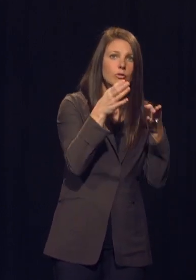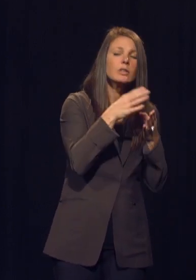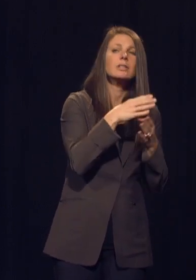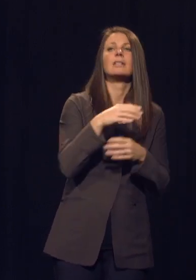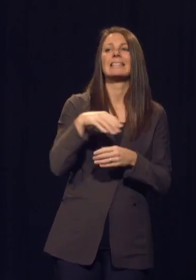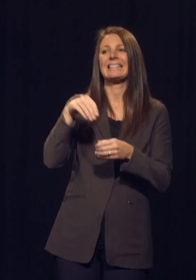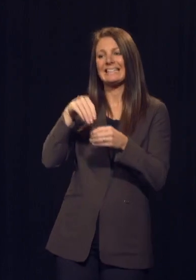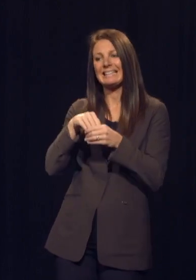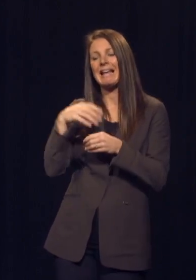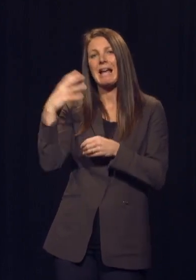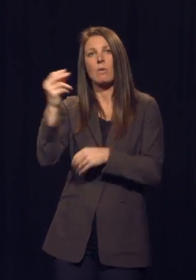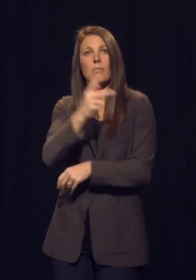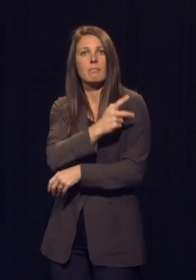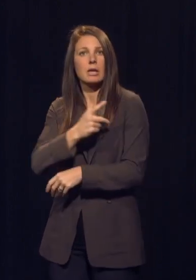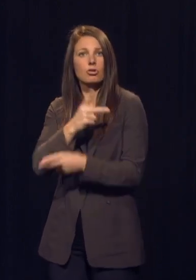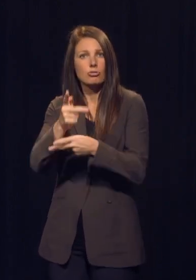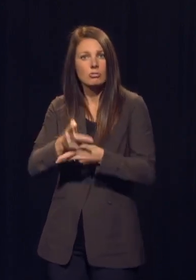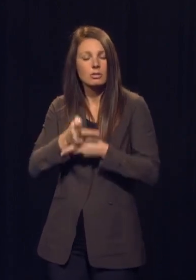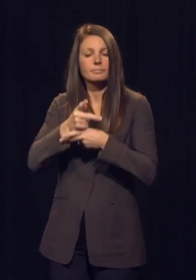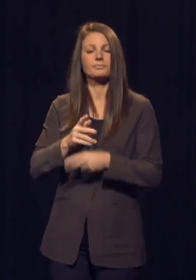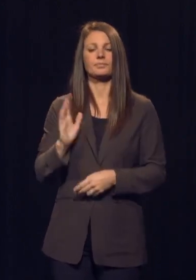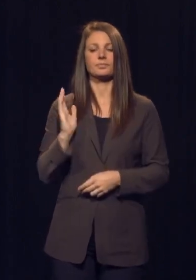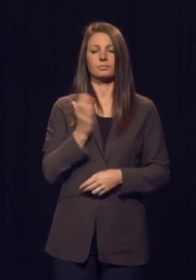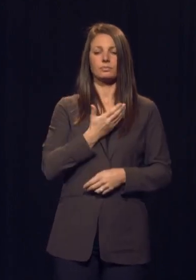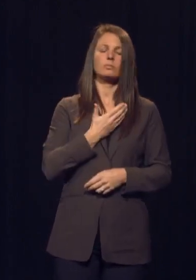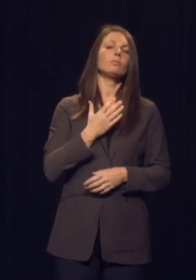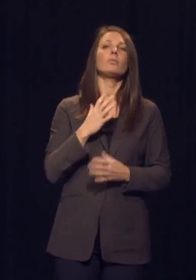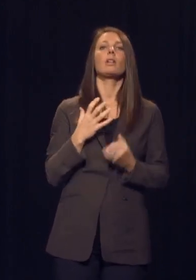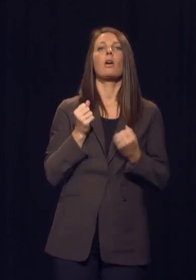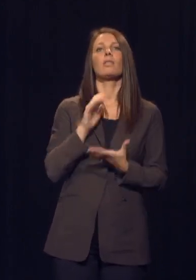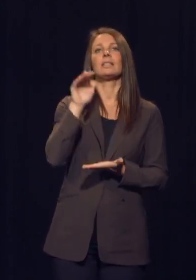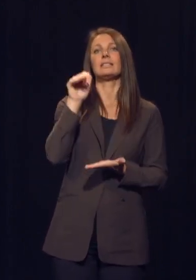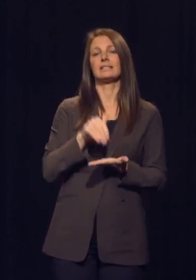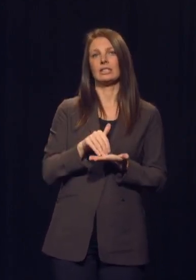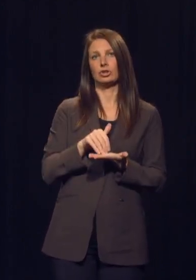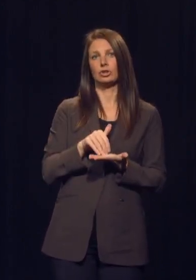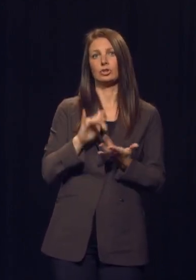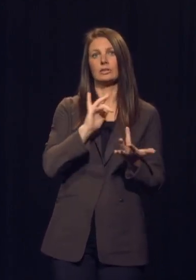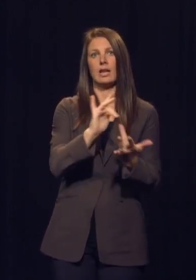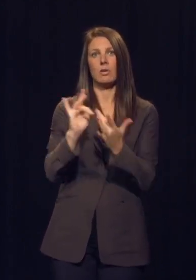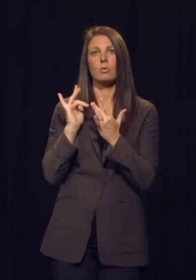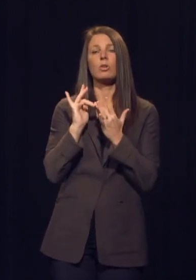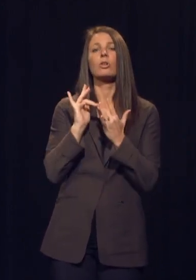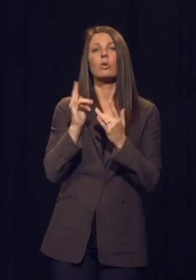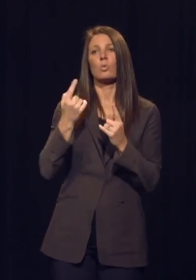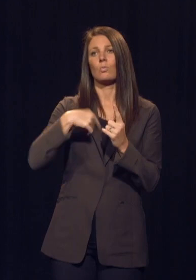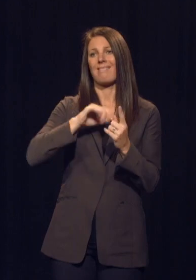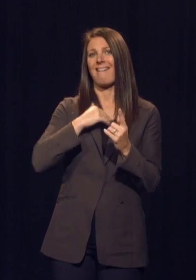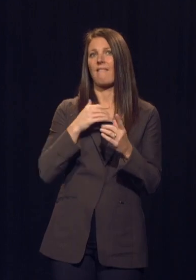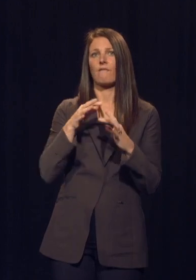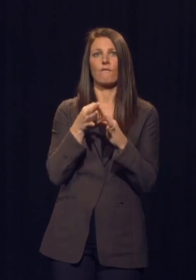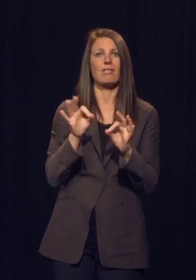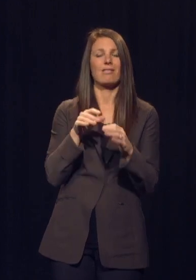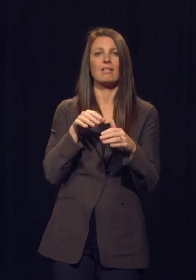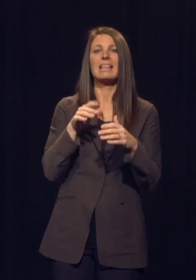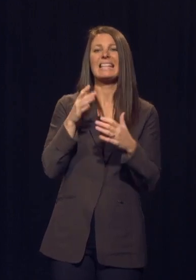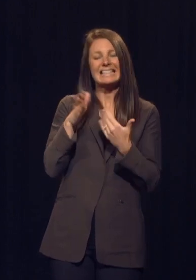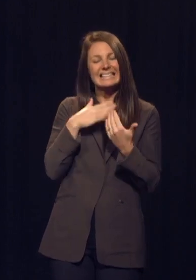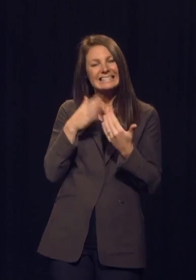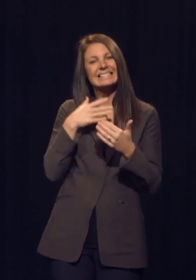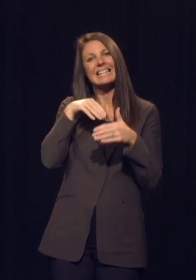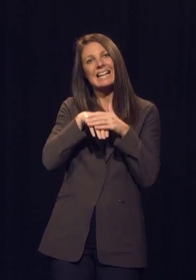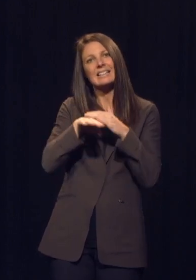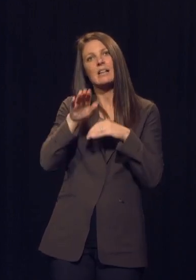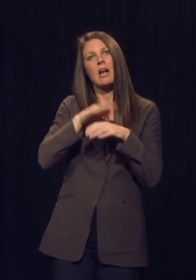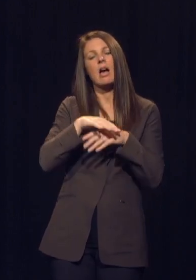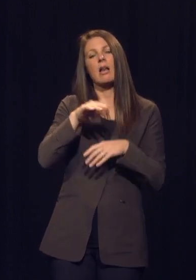outpatient care. Through our health center network, unbiased free enrollment assistance is easy to access on the